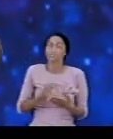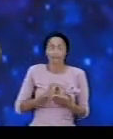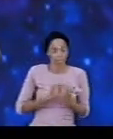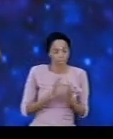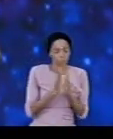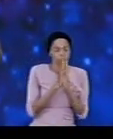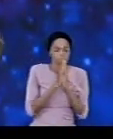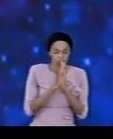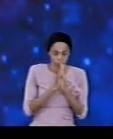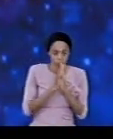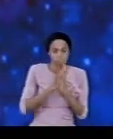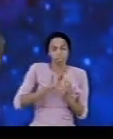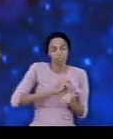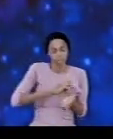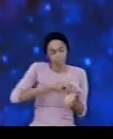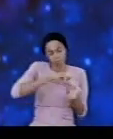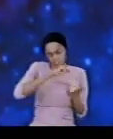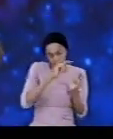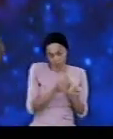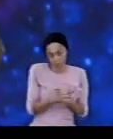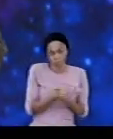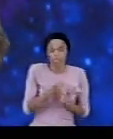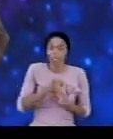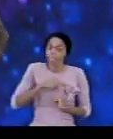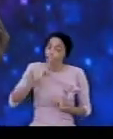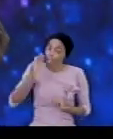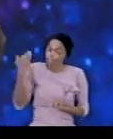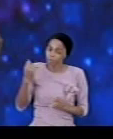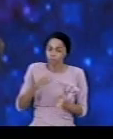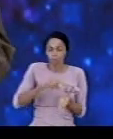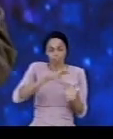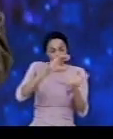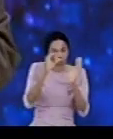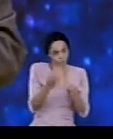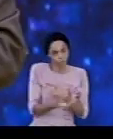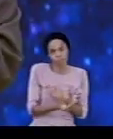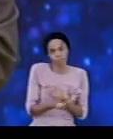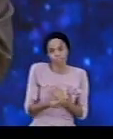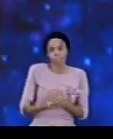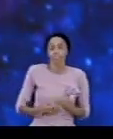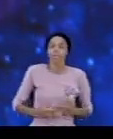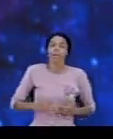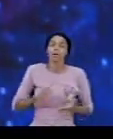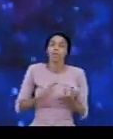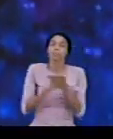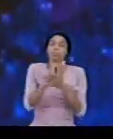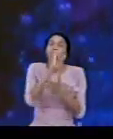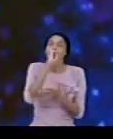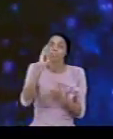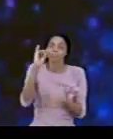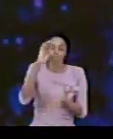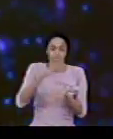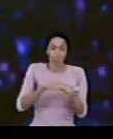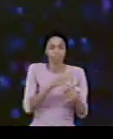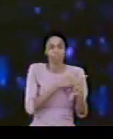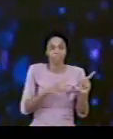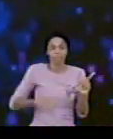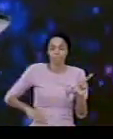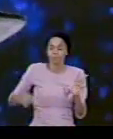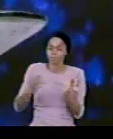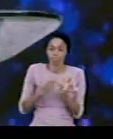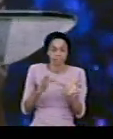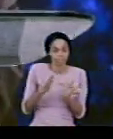I turned, I was converted, believing on the Lord Jesus